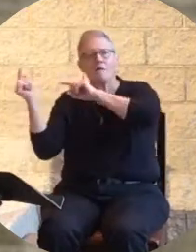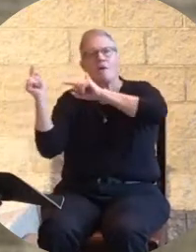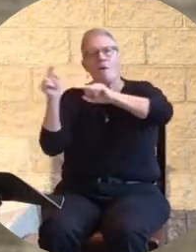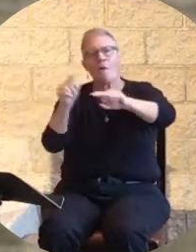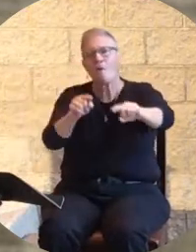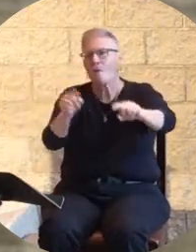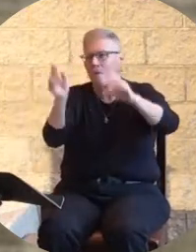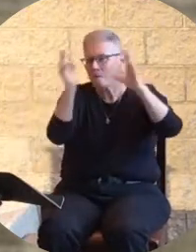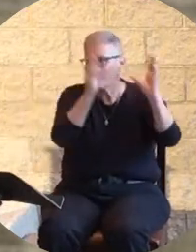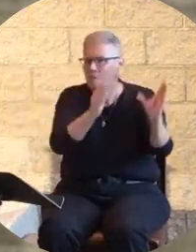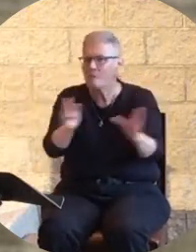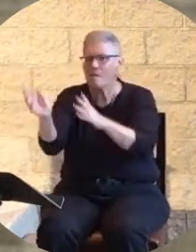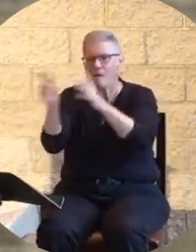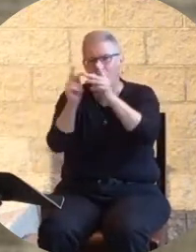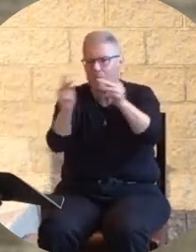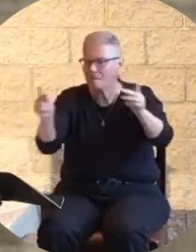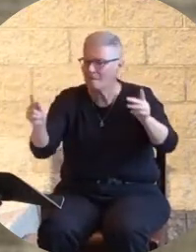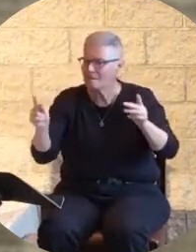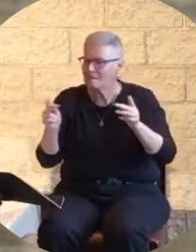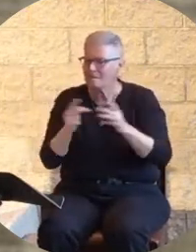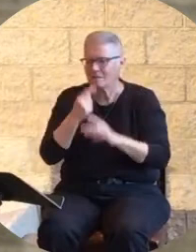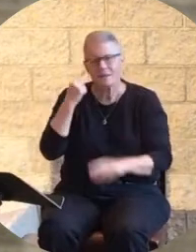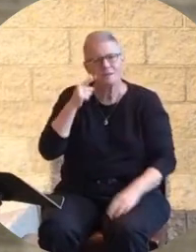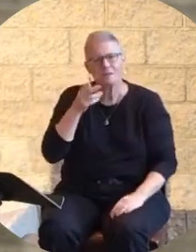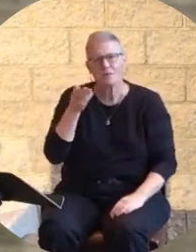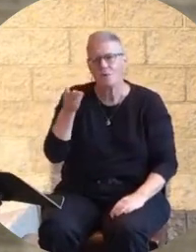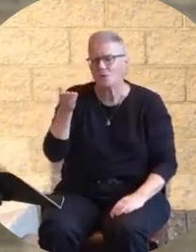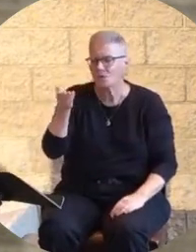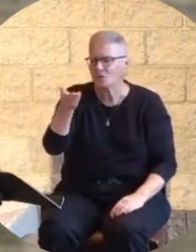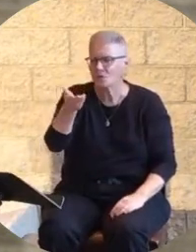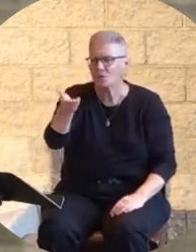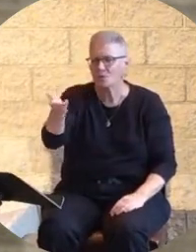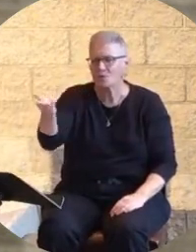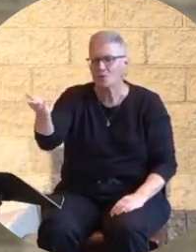you. I go.